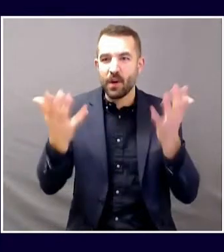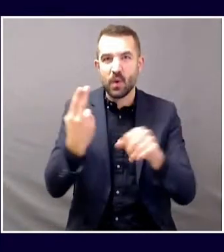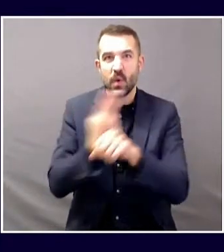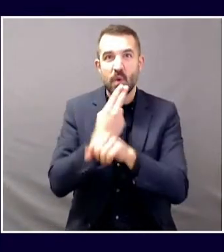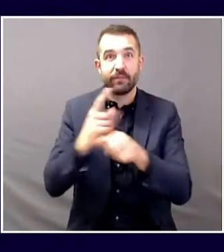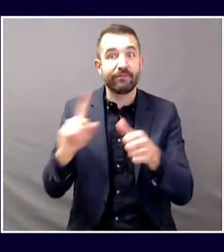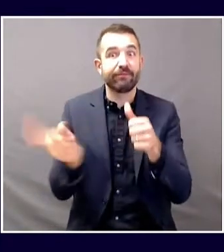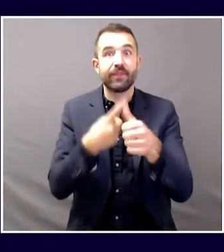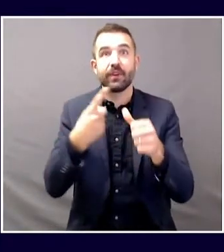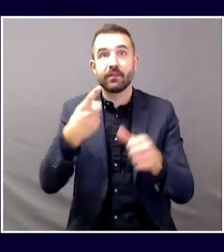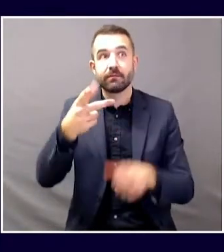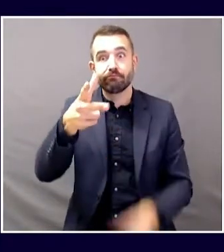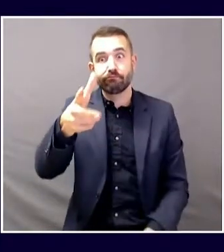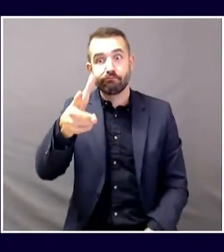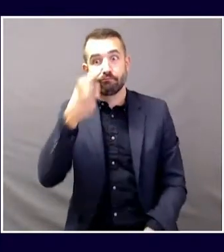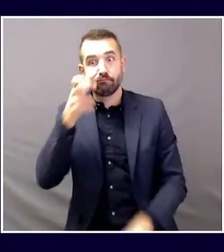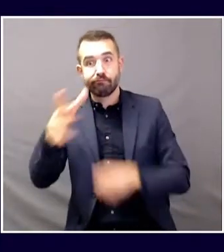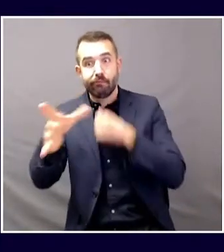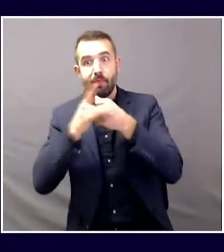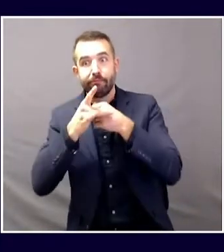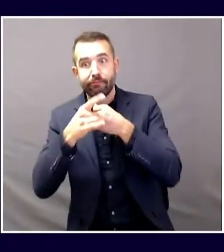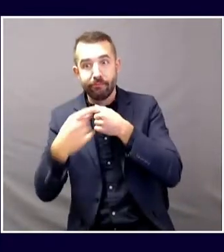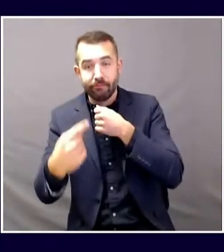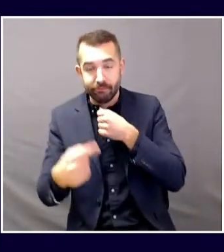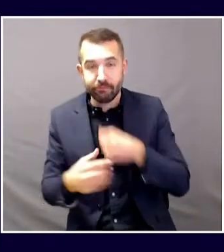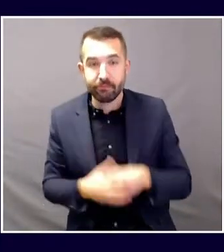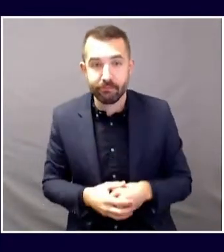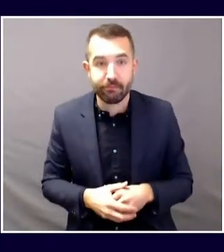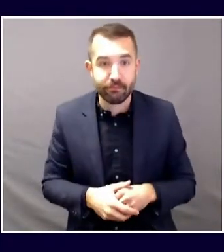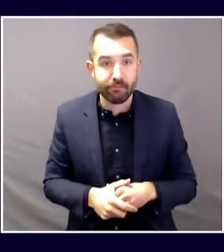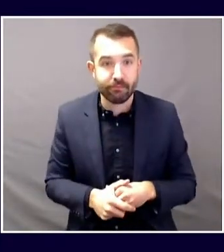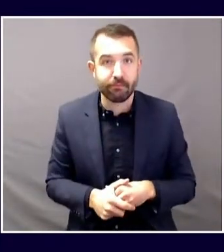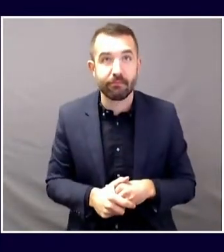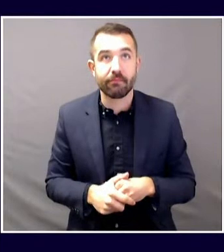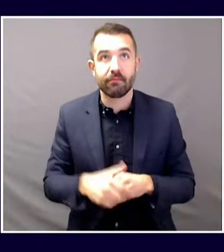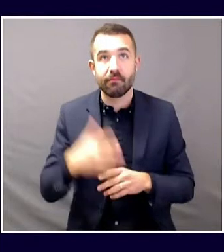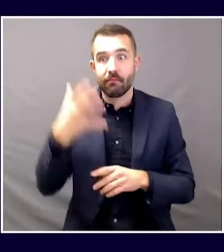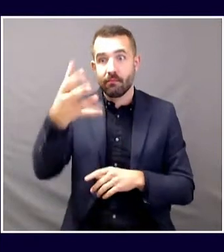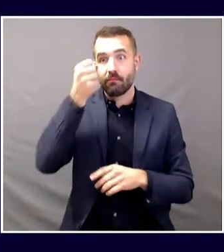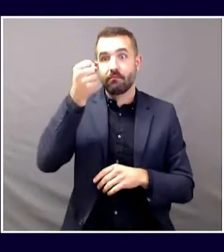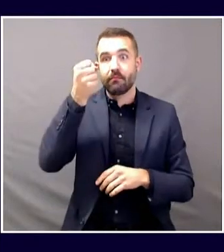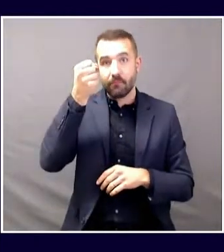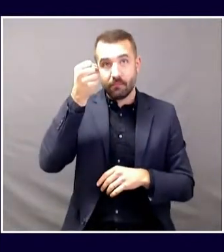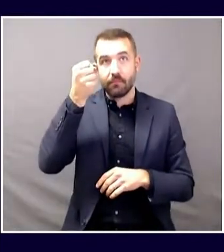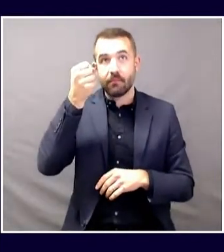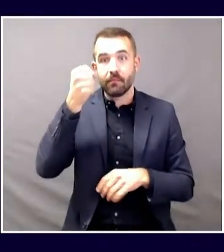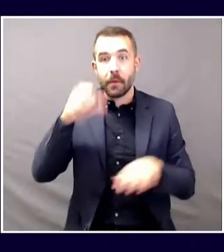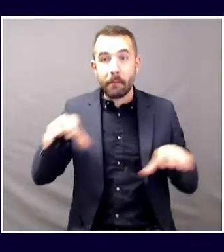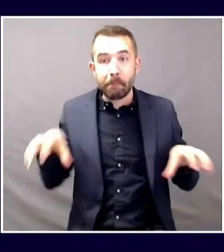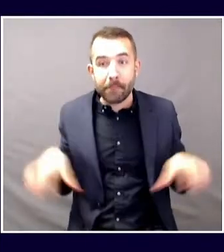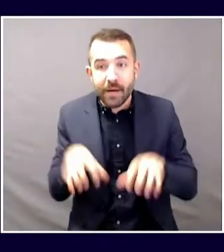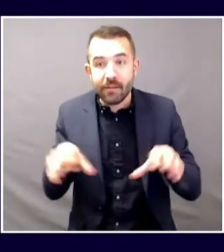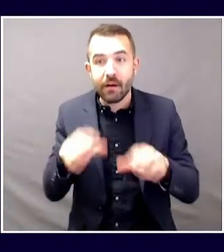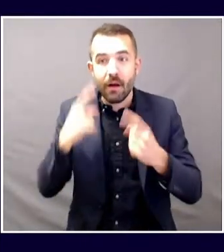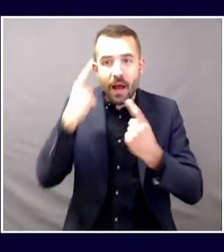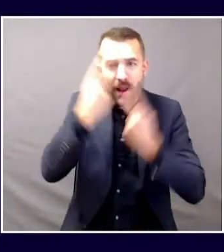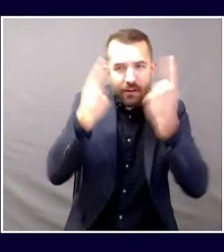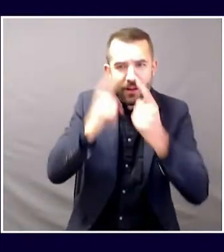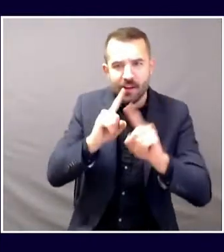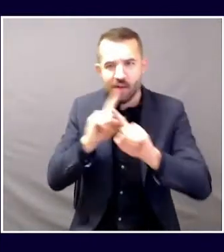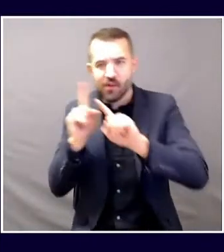lasting impressions, we often key our behaviors off of that initial anchoring